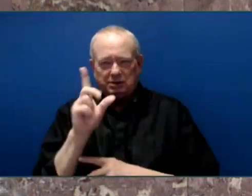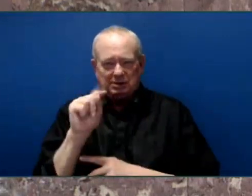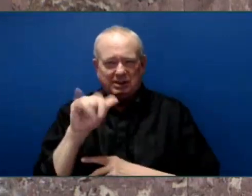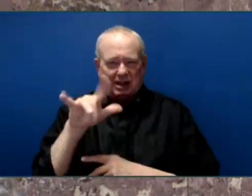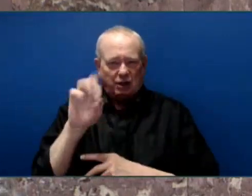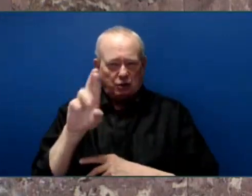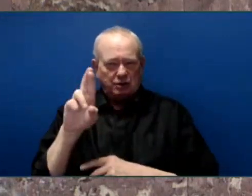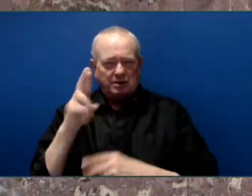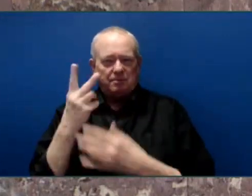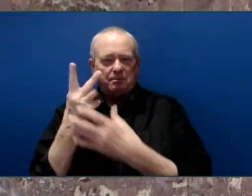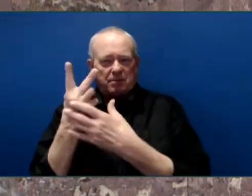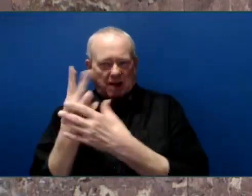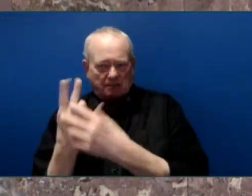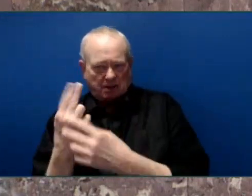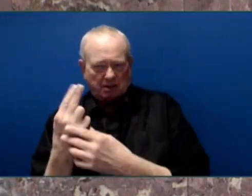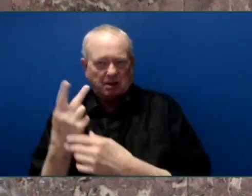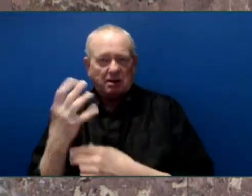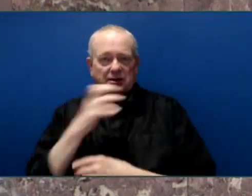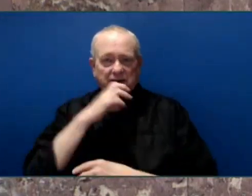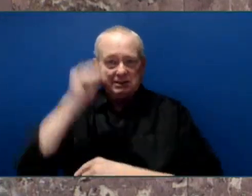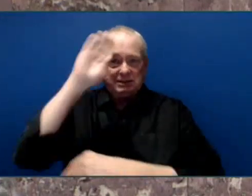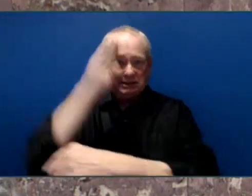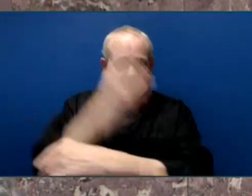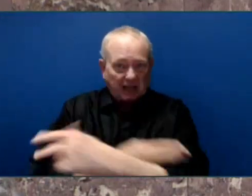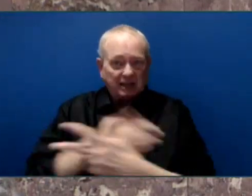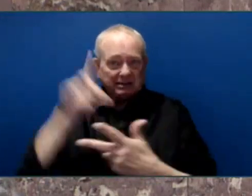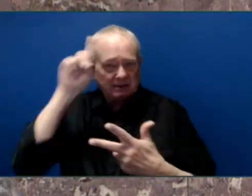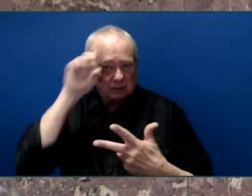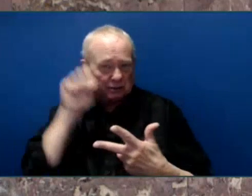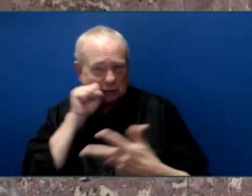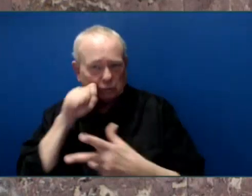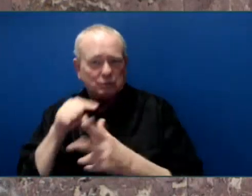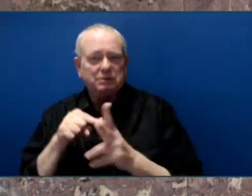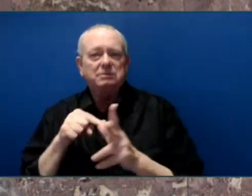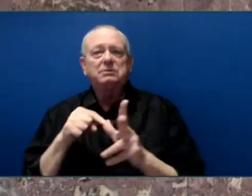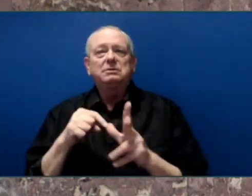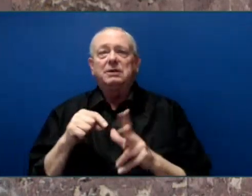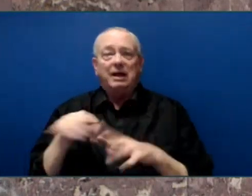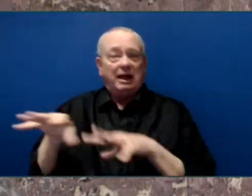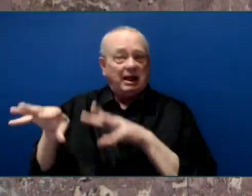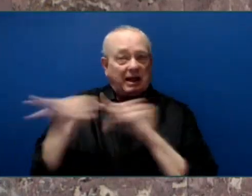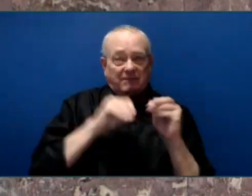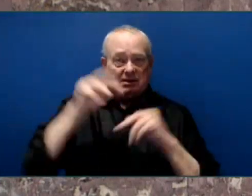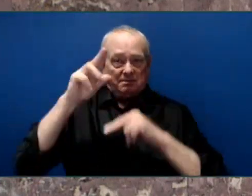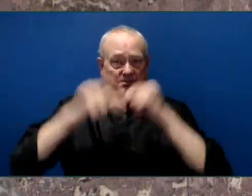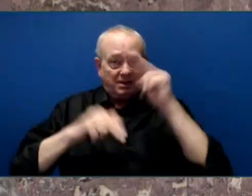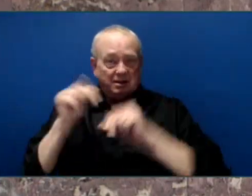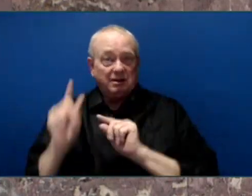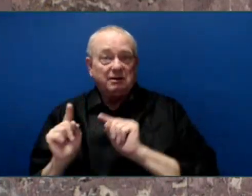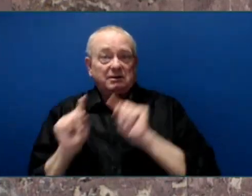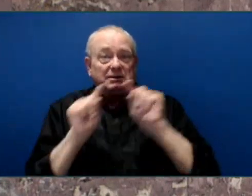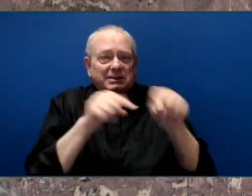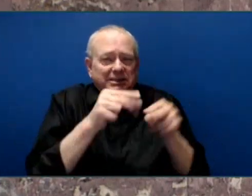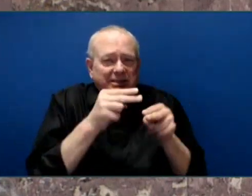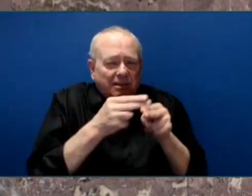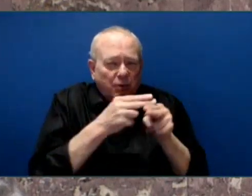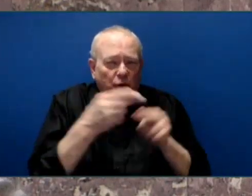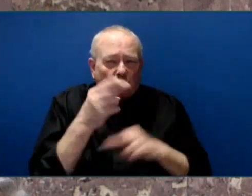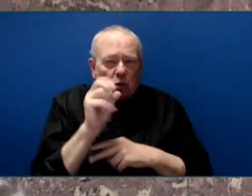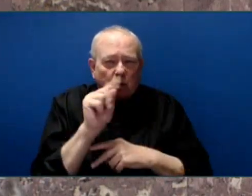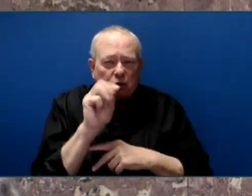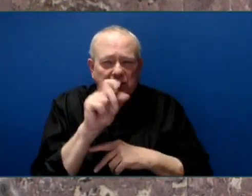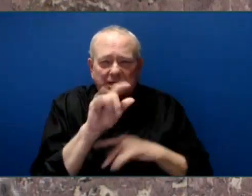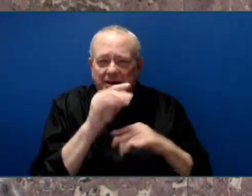had to leave their temporary hotel by 11 o'clock in the morning, and they left with absolutely nowhere to